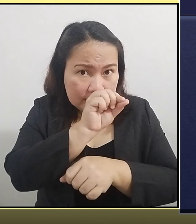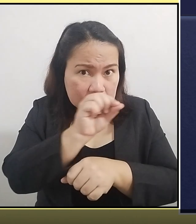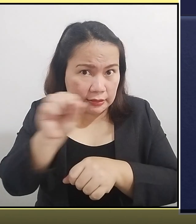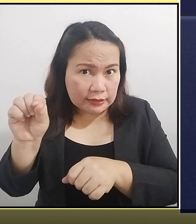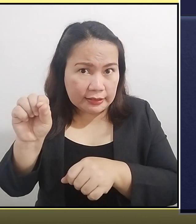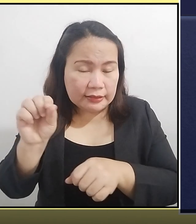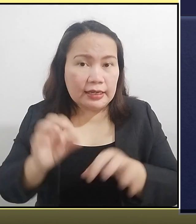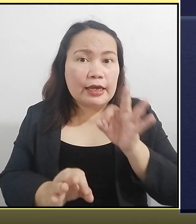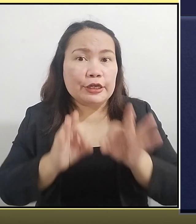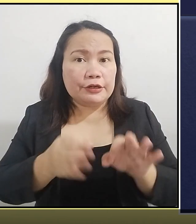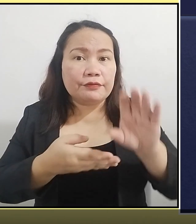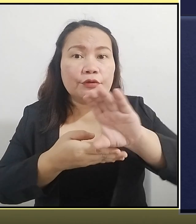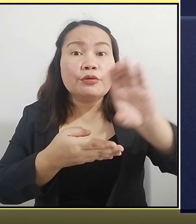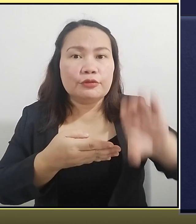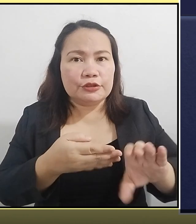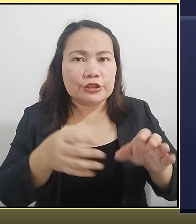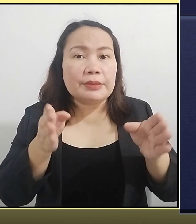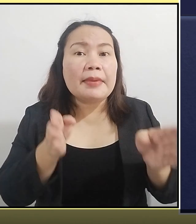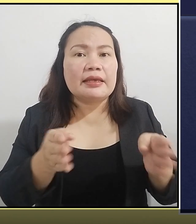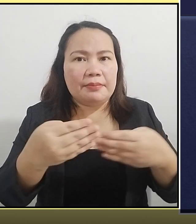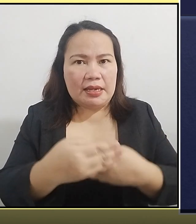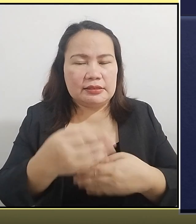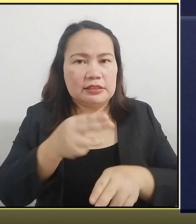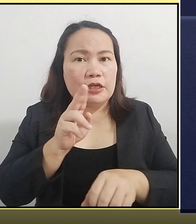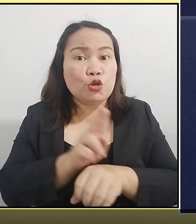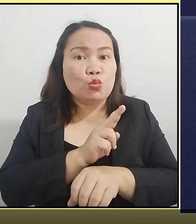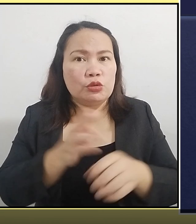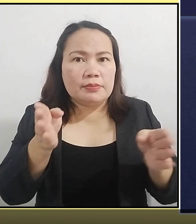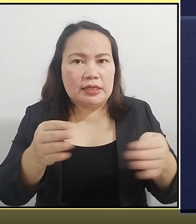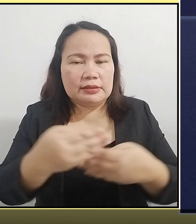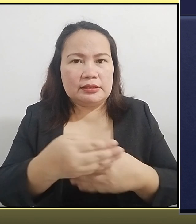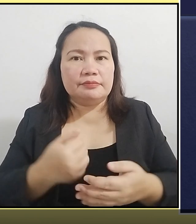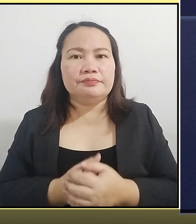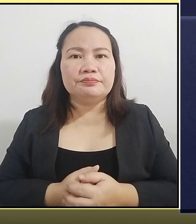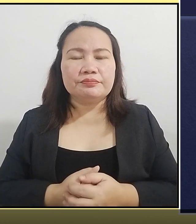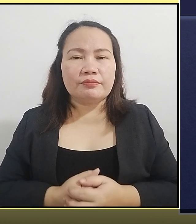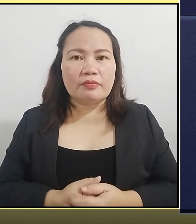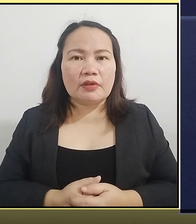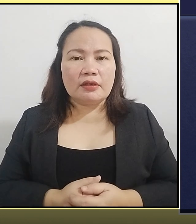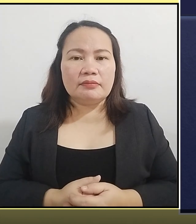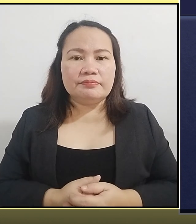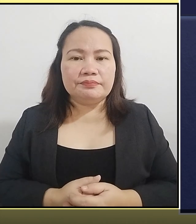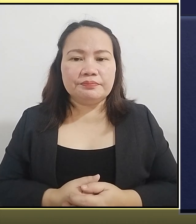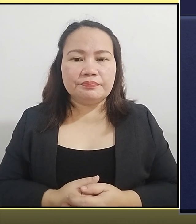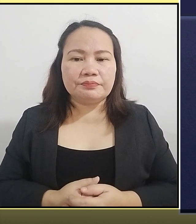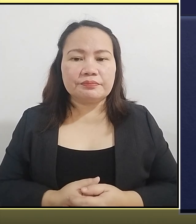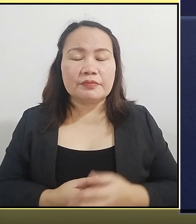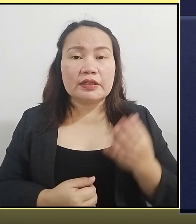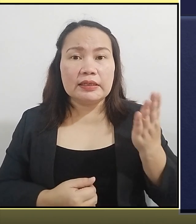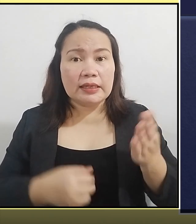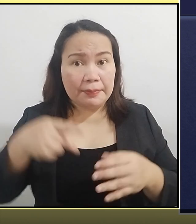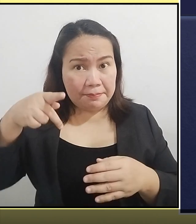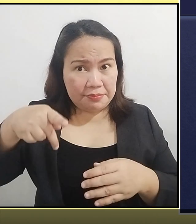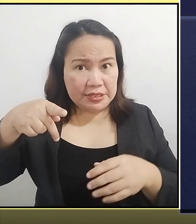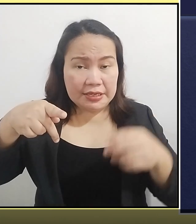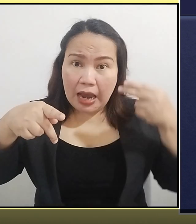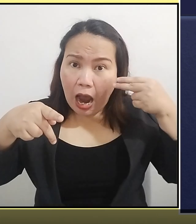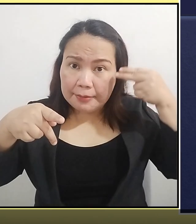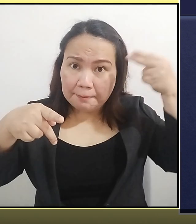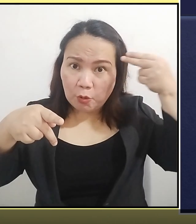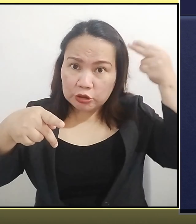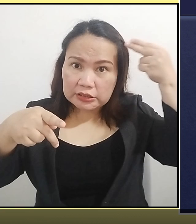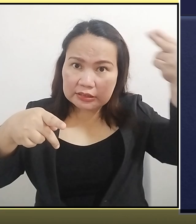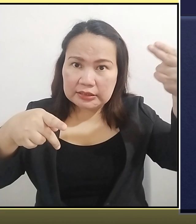Kapag conclusion, naka-box. Okay? So, this is our P. Okay, this is